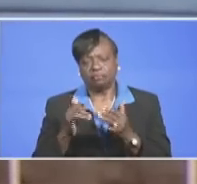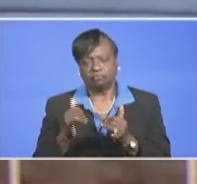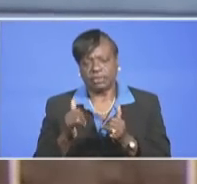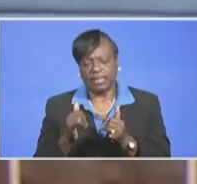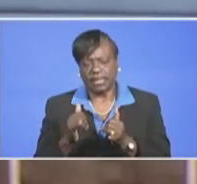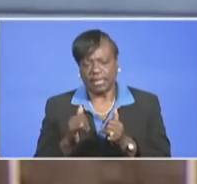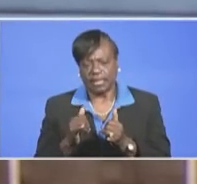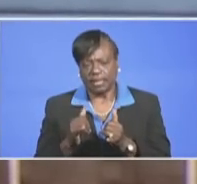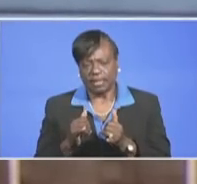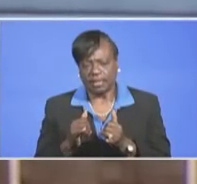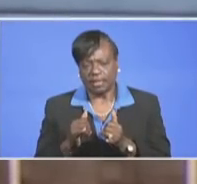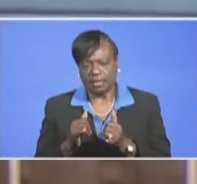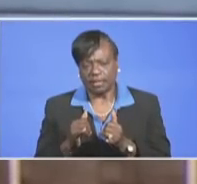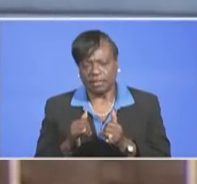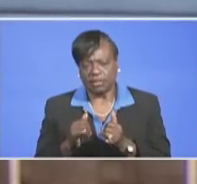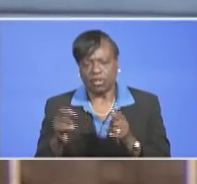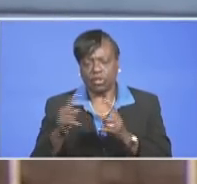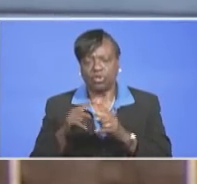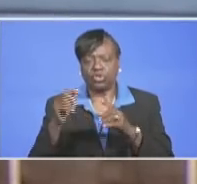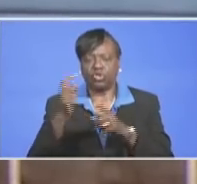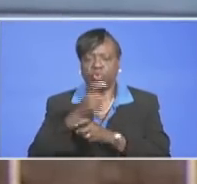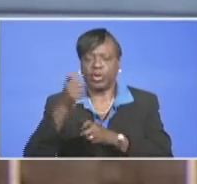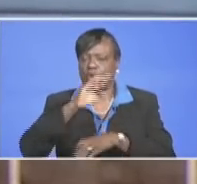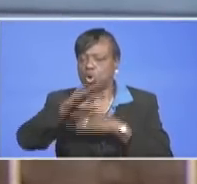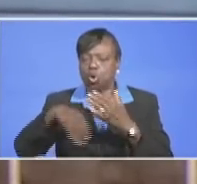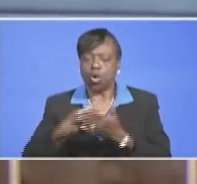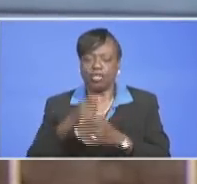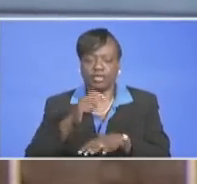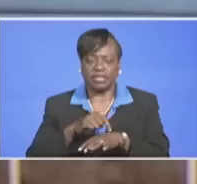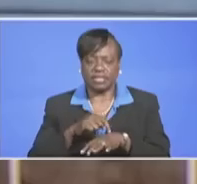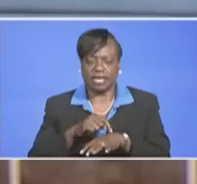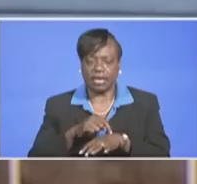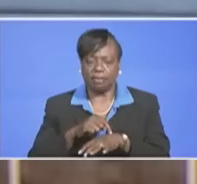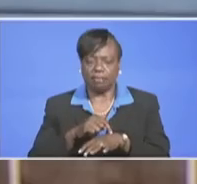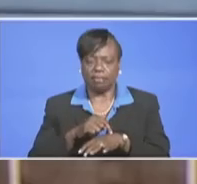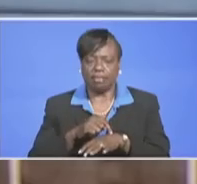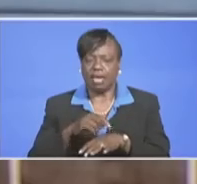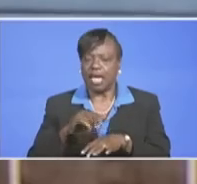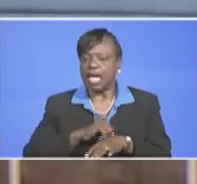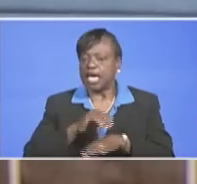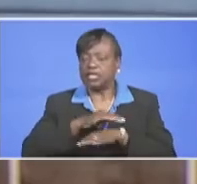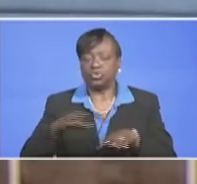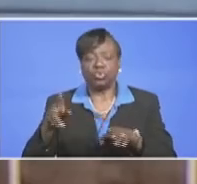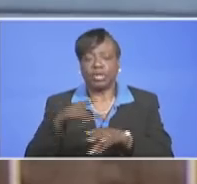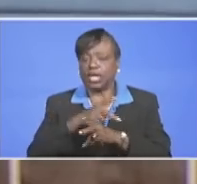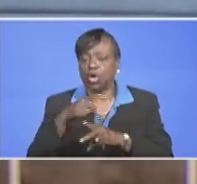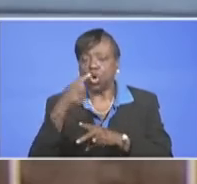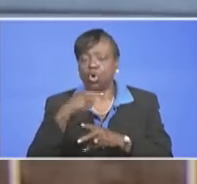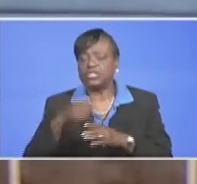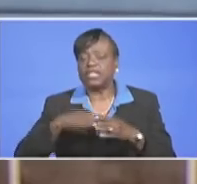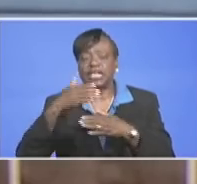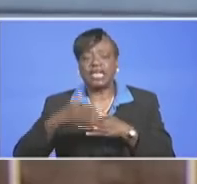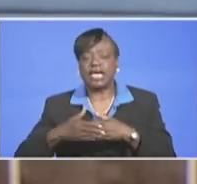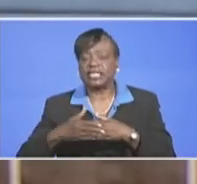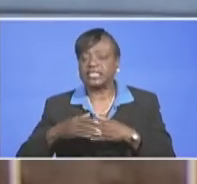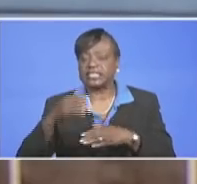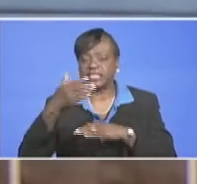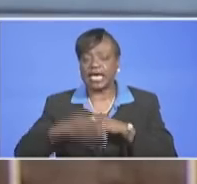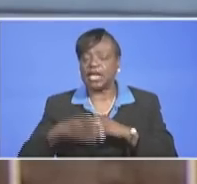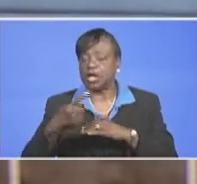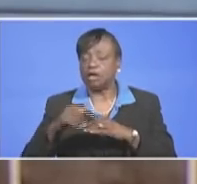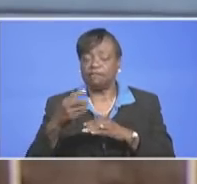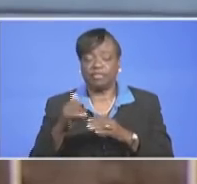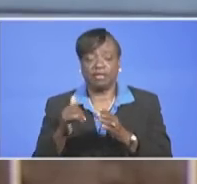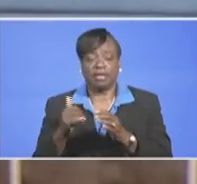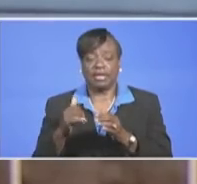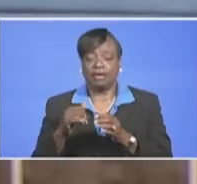that, I play to win all of the time. And so I don't really care who's playing on the next side of the court, whether it's an elementary team, whether it's a Division